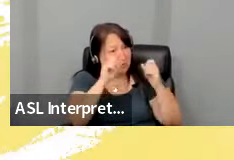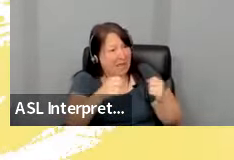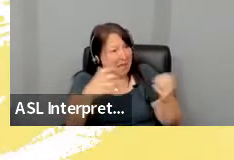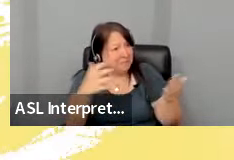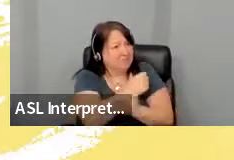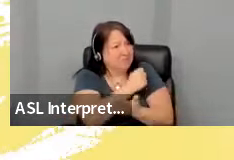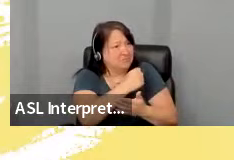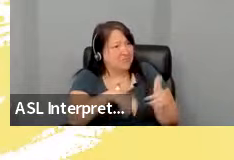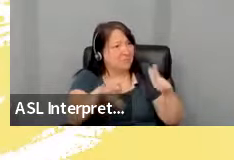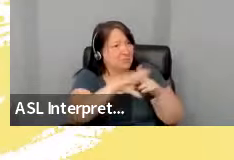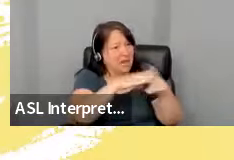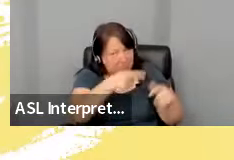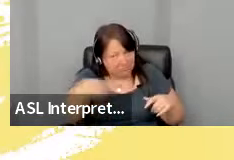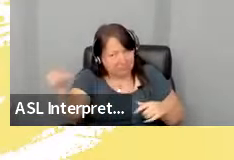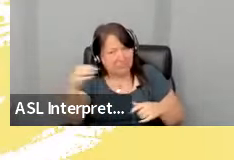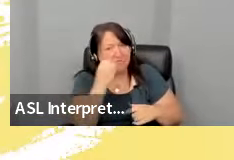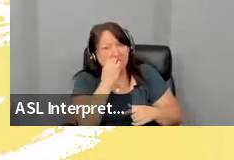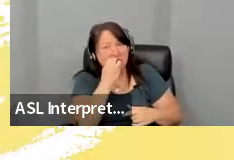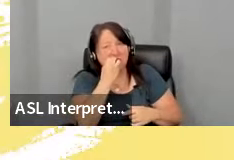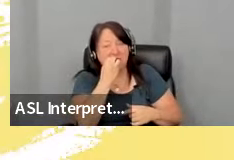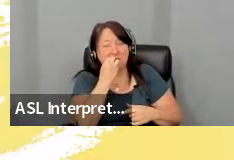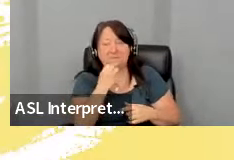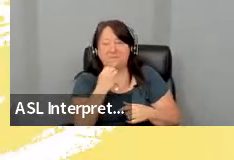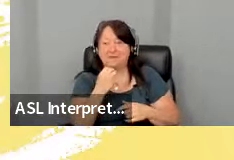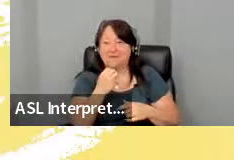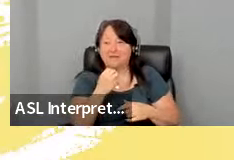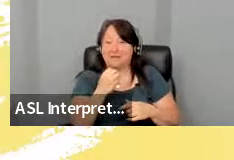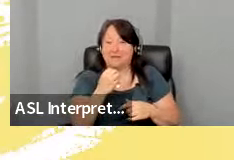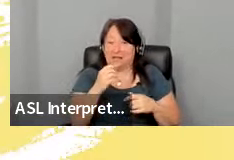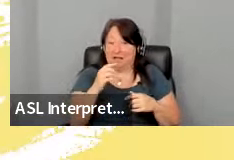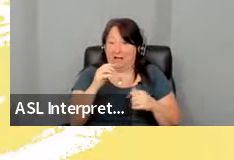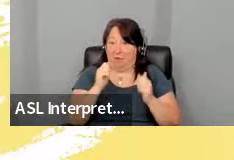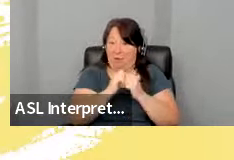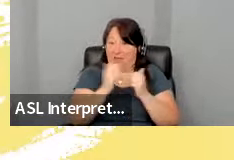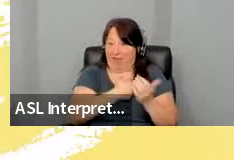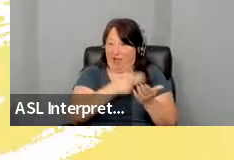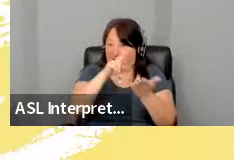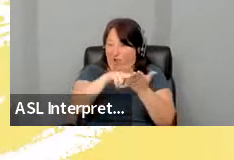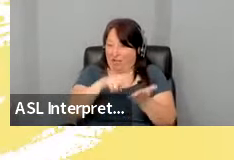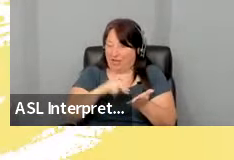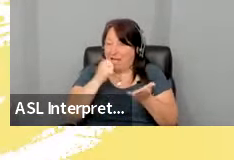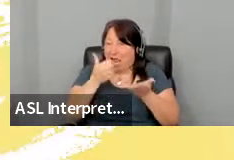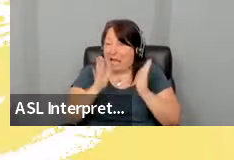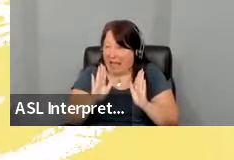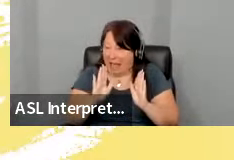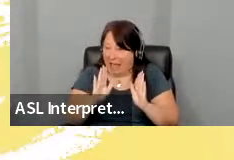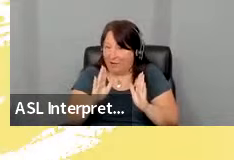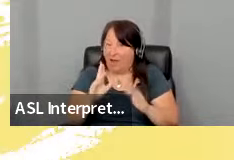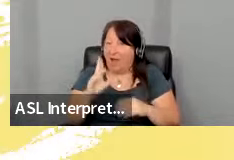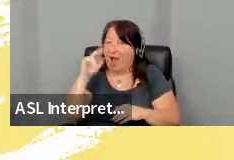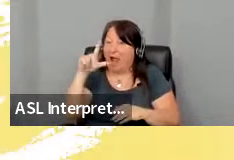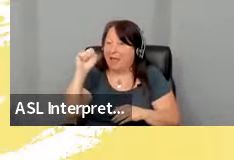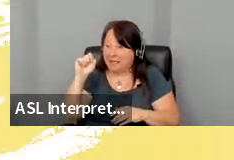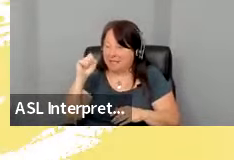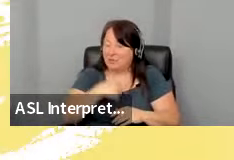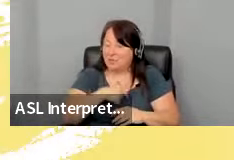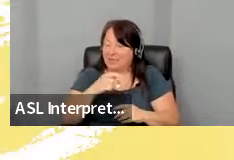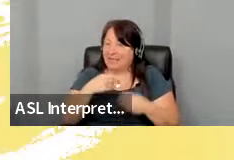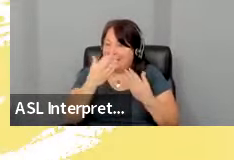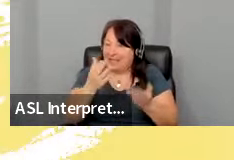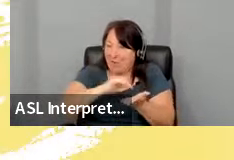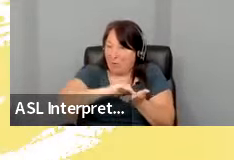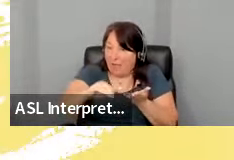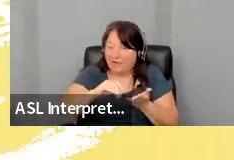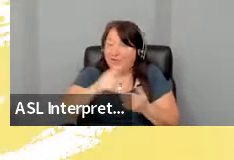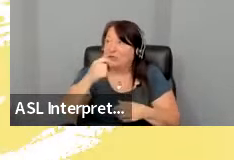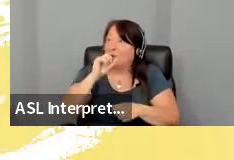have something to eat. Again, this isn't allowed under our contract unless we specifically give a waiver. So if you're working on a production and they tell you, oh,